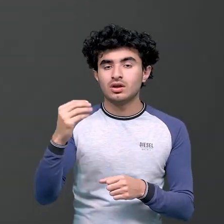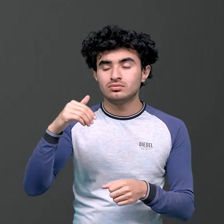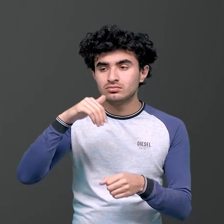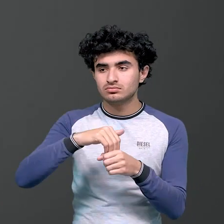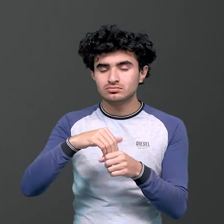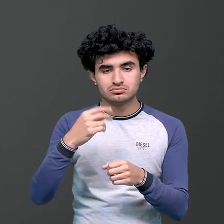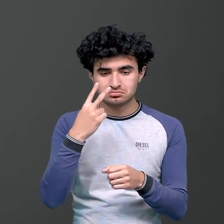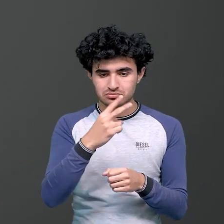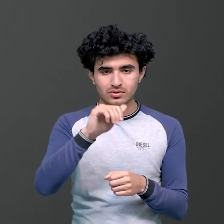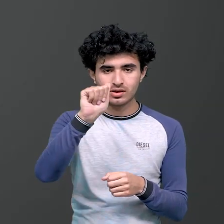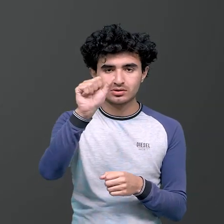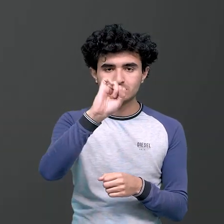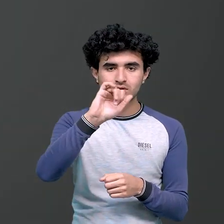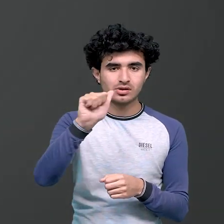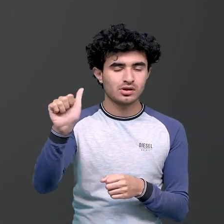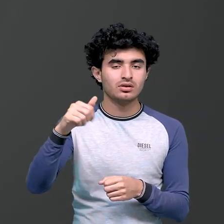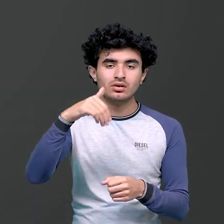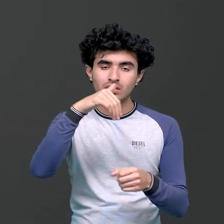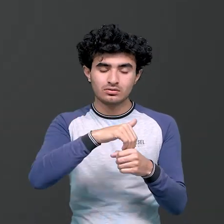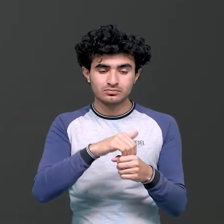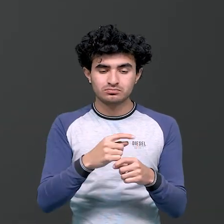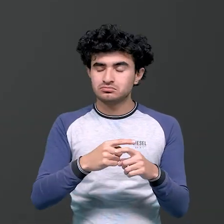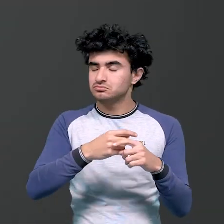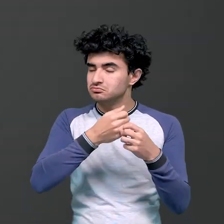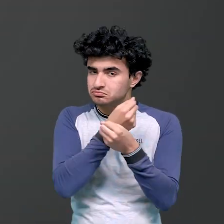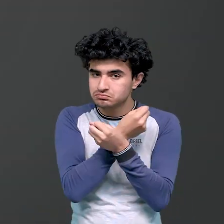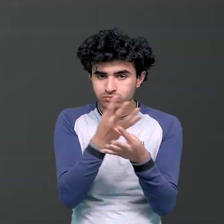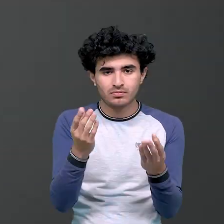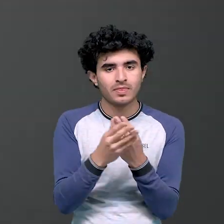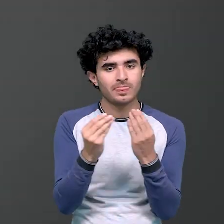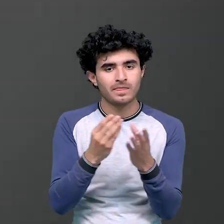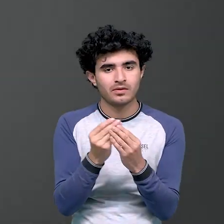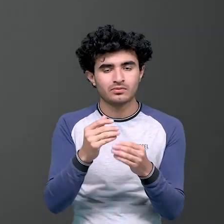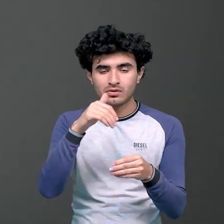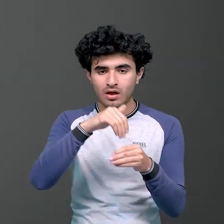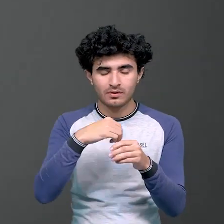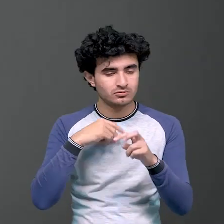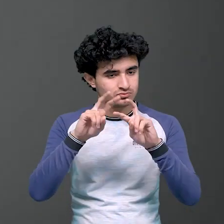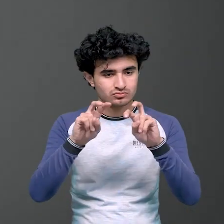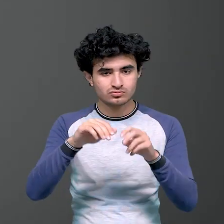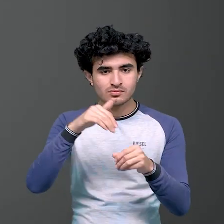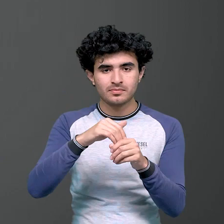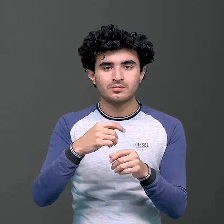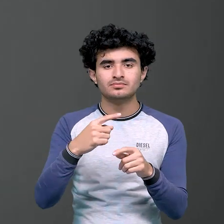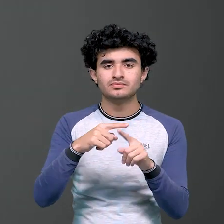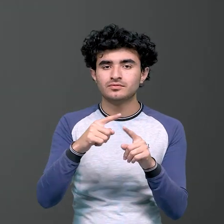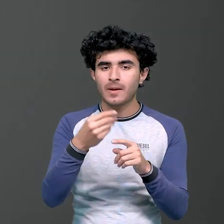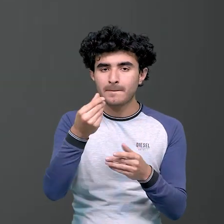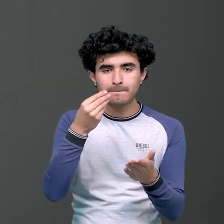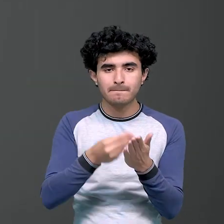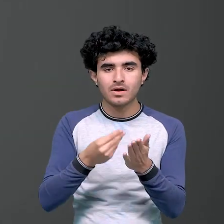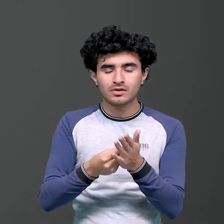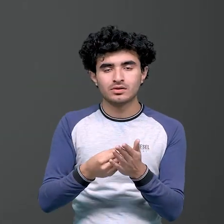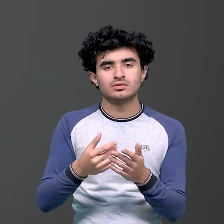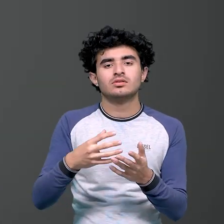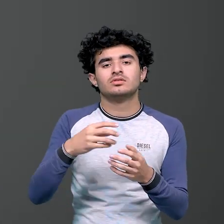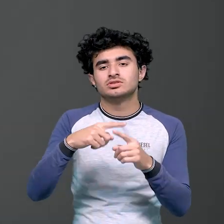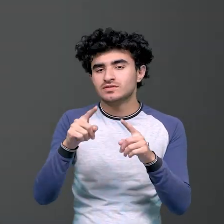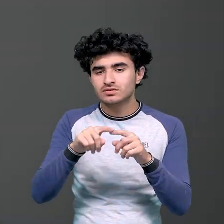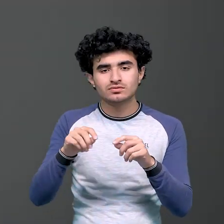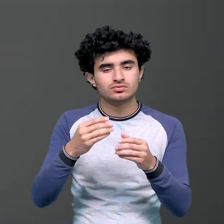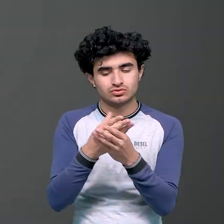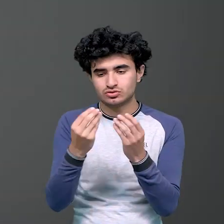stories to be covered, and I was covering financial news. Bloomberg was like a roller coaster ride. It taught me how